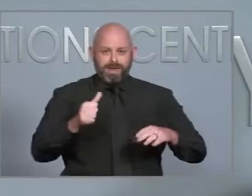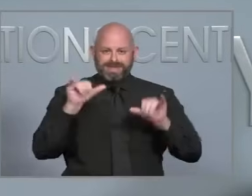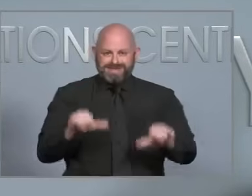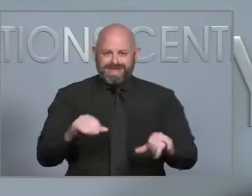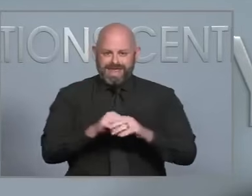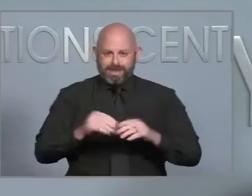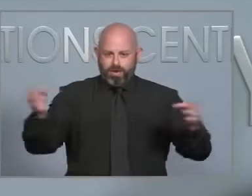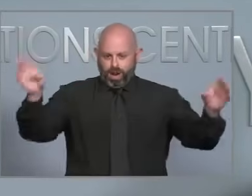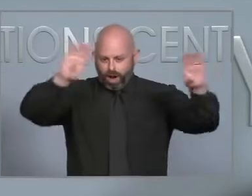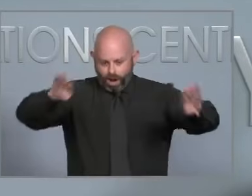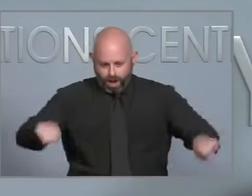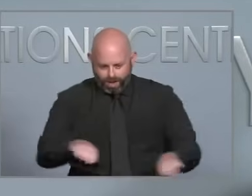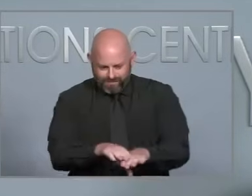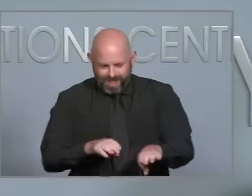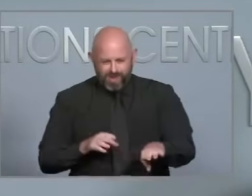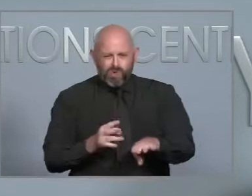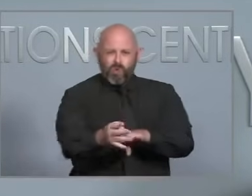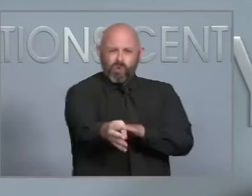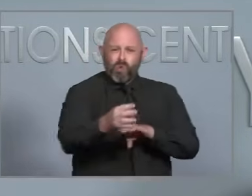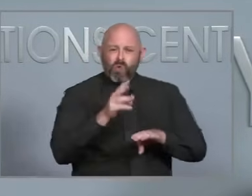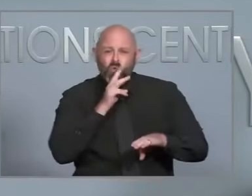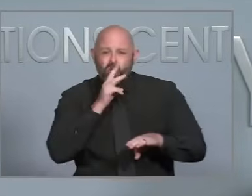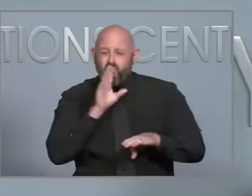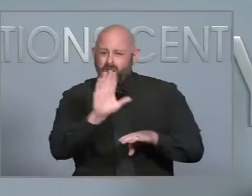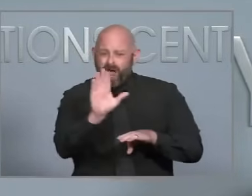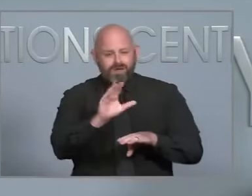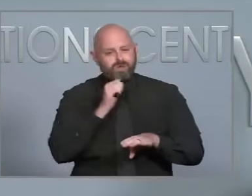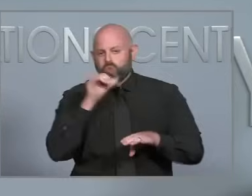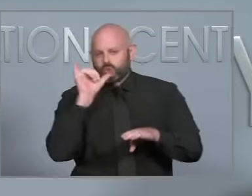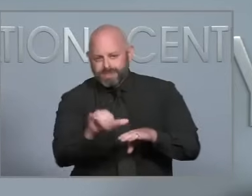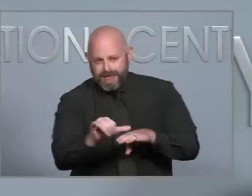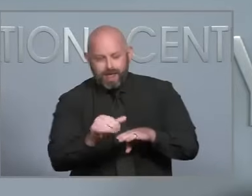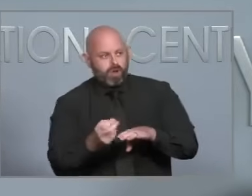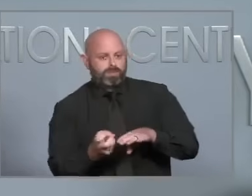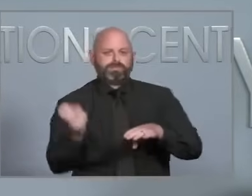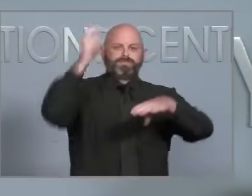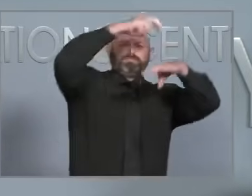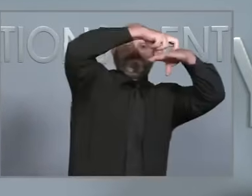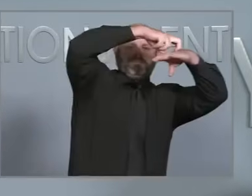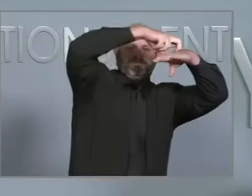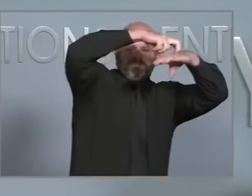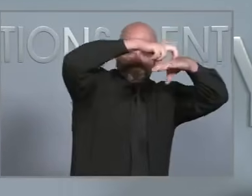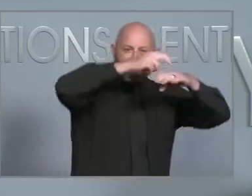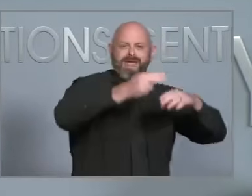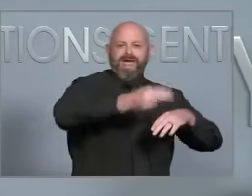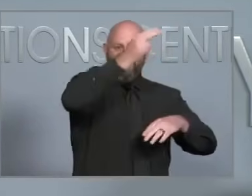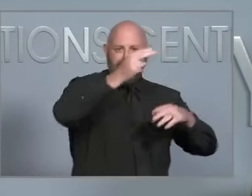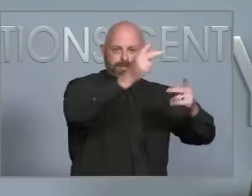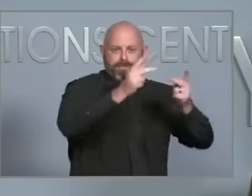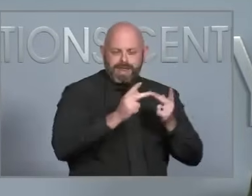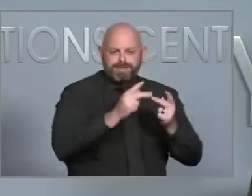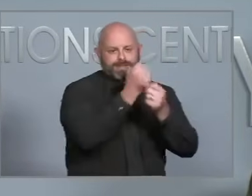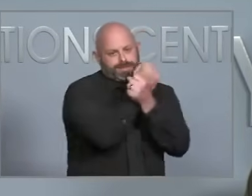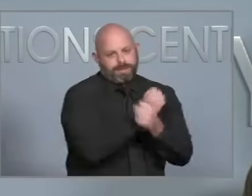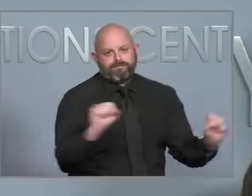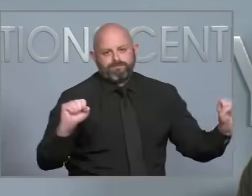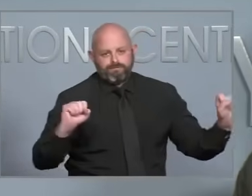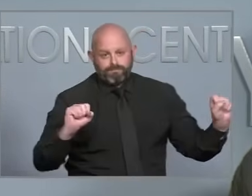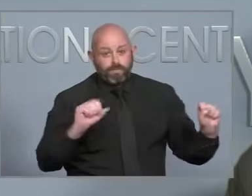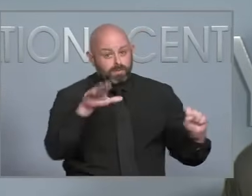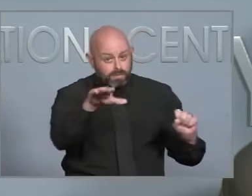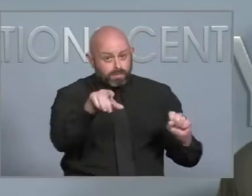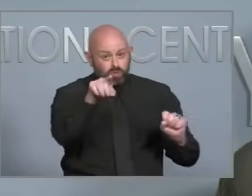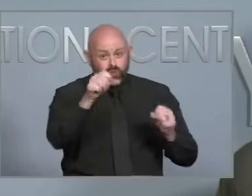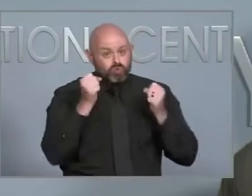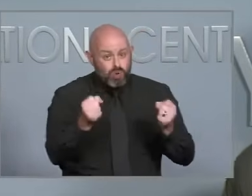place. And as the governor said, do not travel unless there is an emergency. Emergency personnel and rescuers should be the only ones